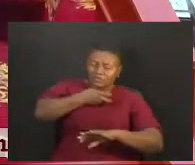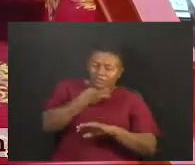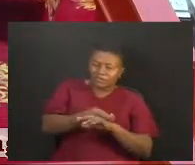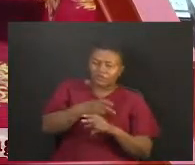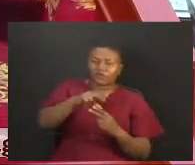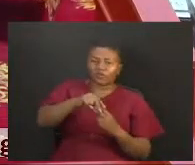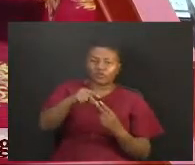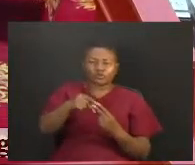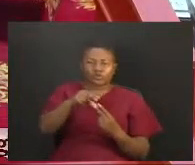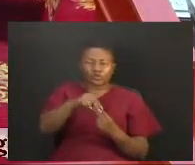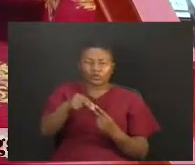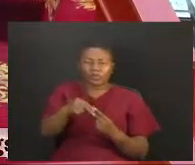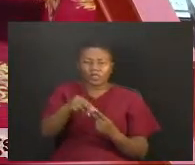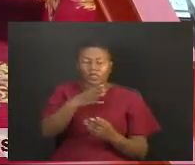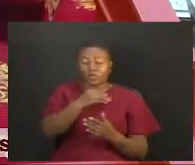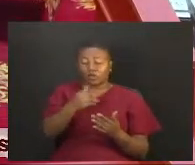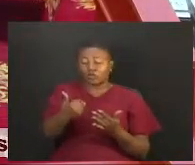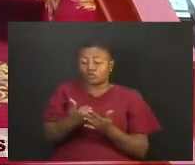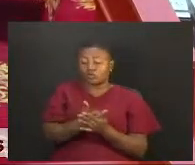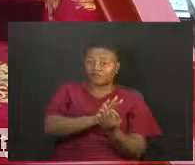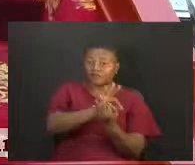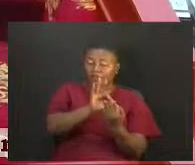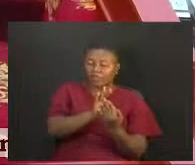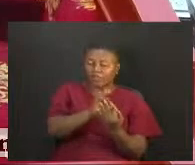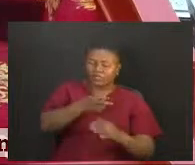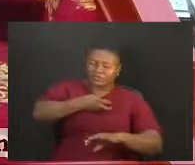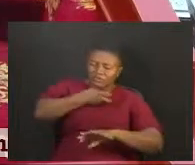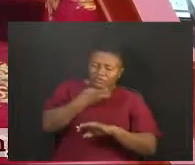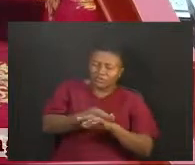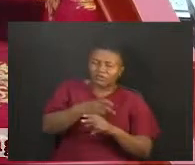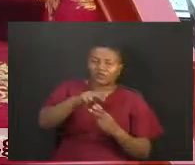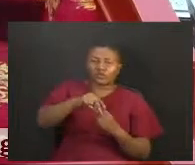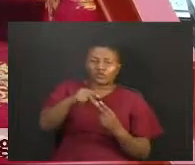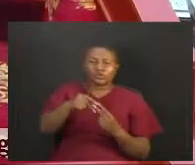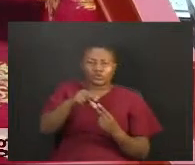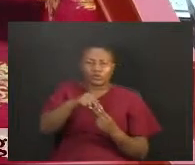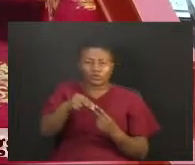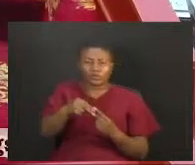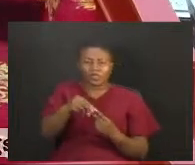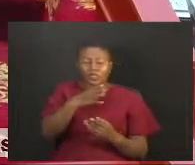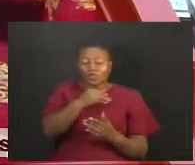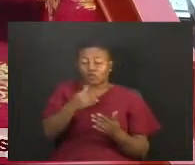must be made, and a new course must be set for the